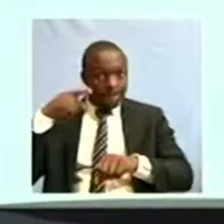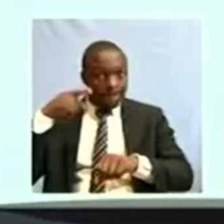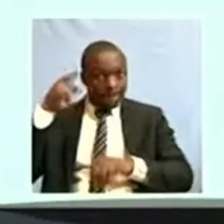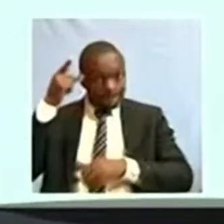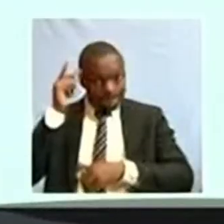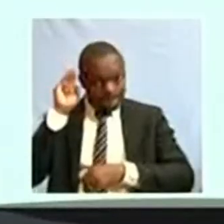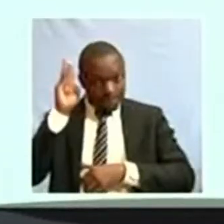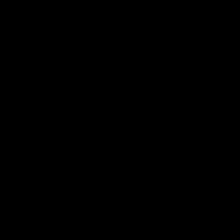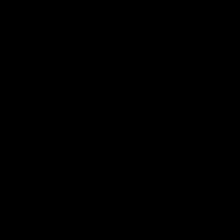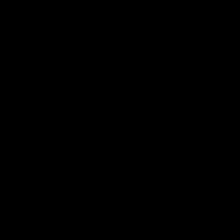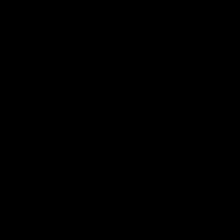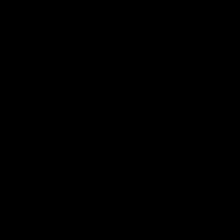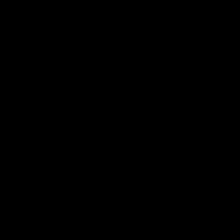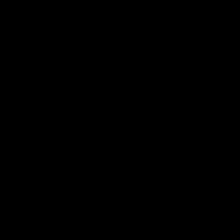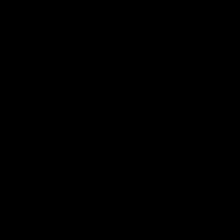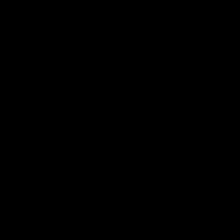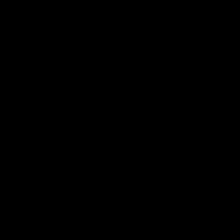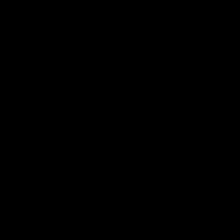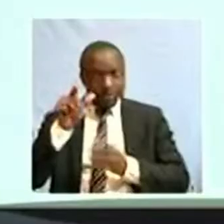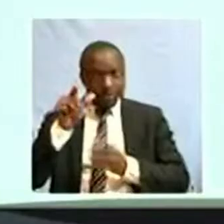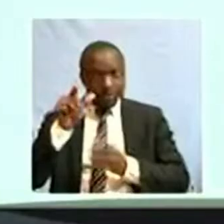The lawmakers is there.